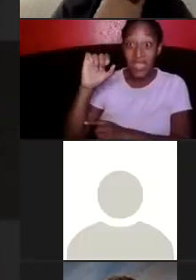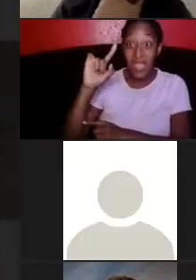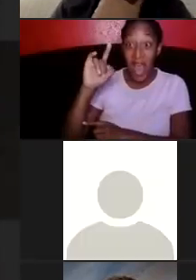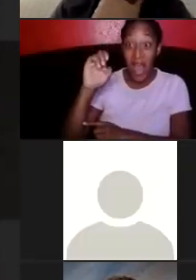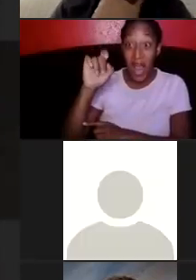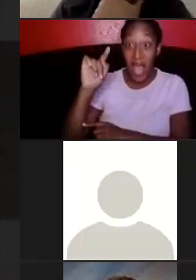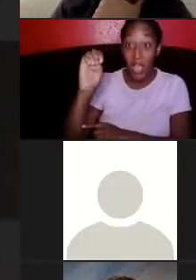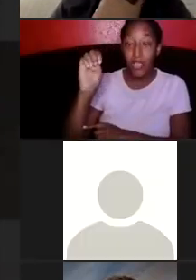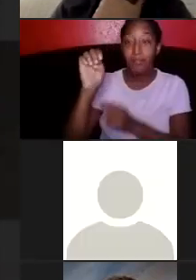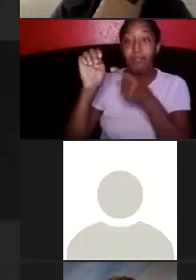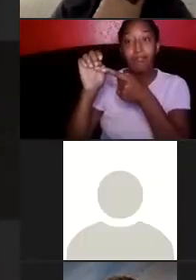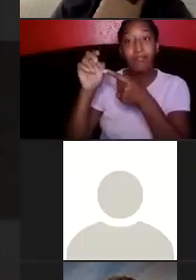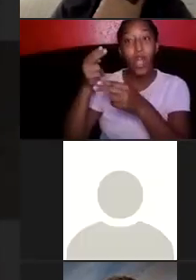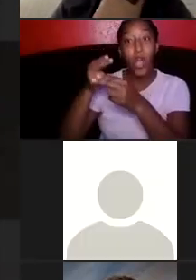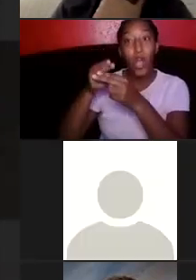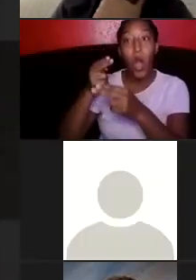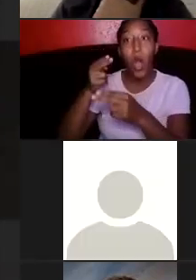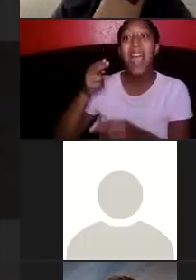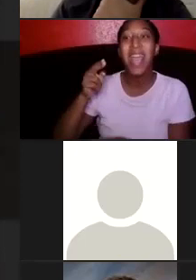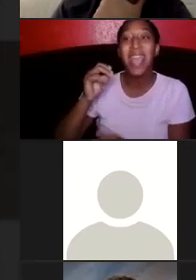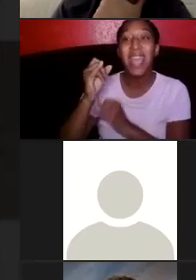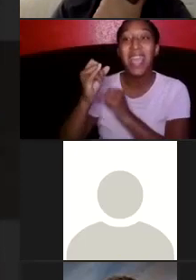a satellite that is orbiting Earth.